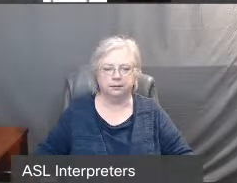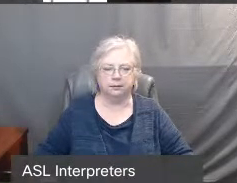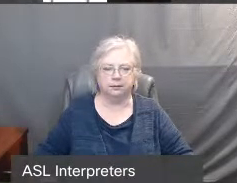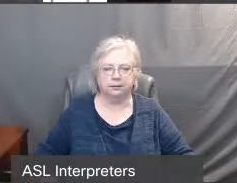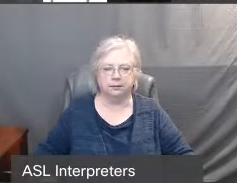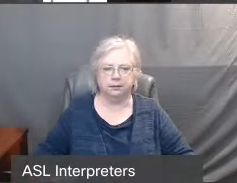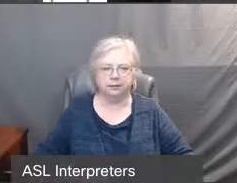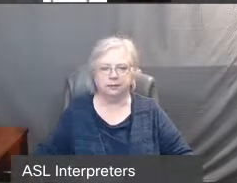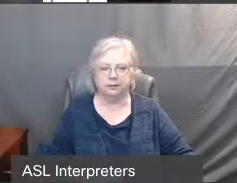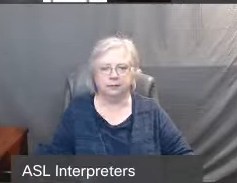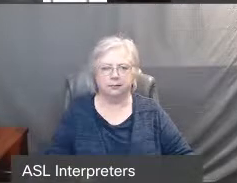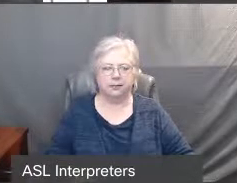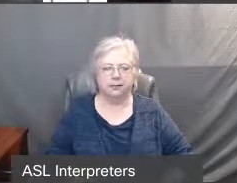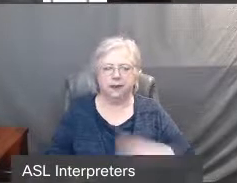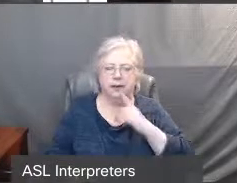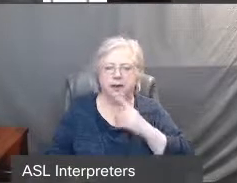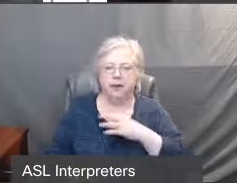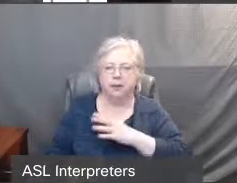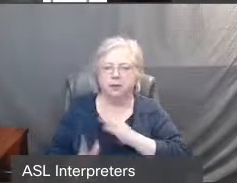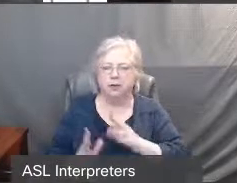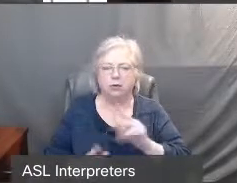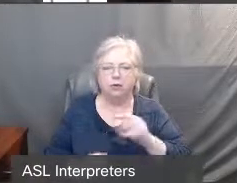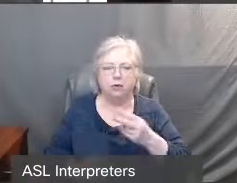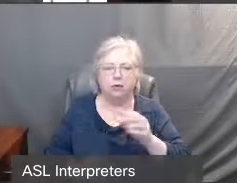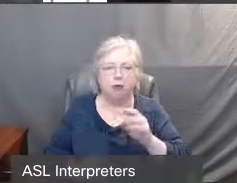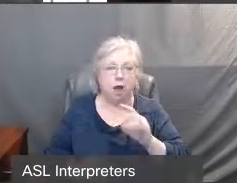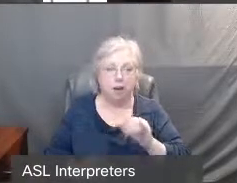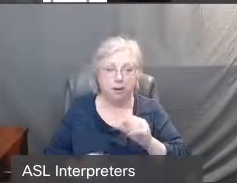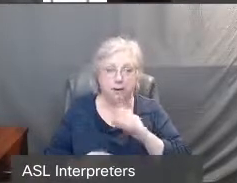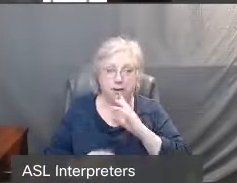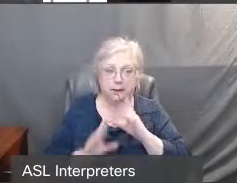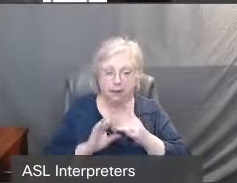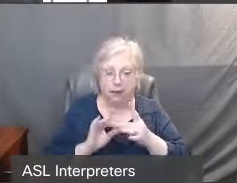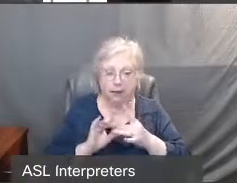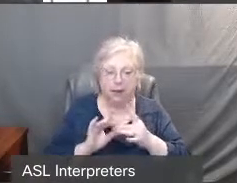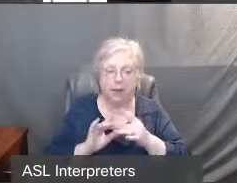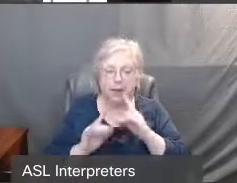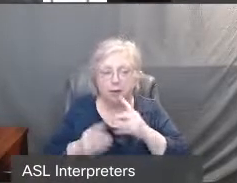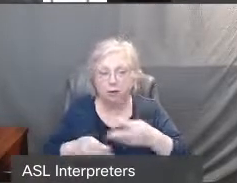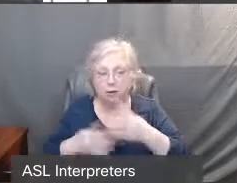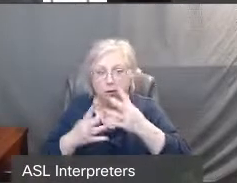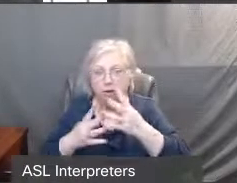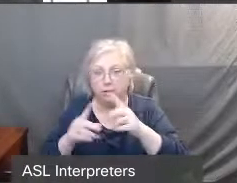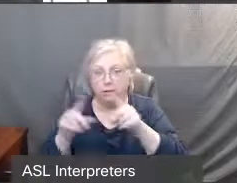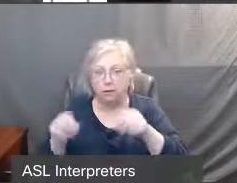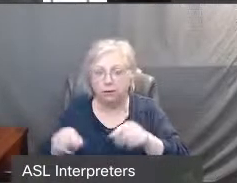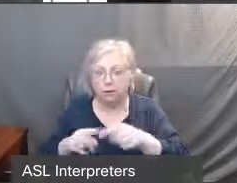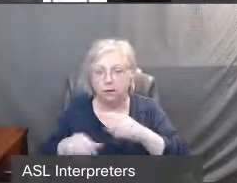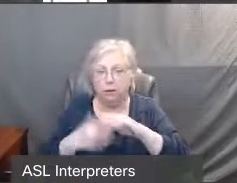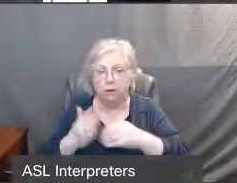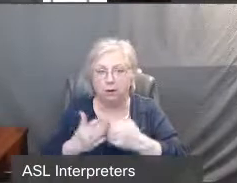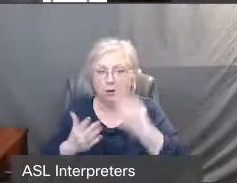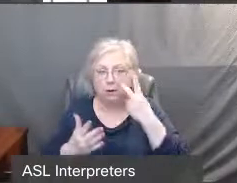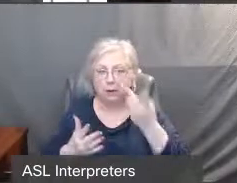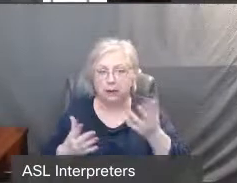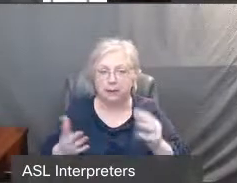This is Commissioner Thomas. The documents that they're presenting, will we be able to put those up on the screen where we can see them?